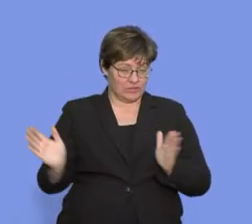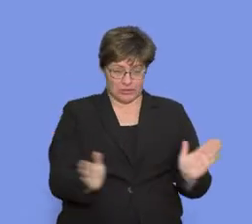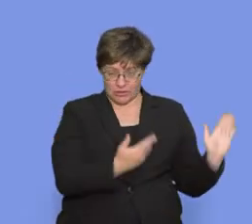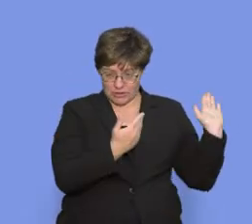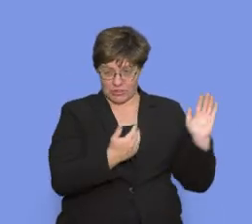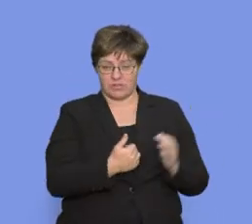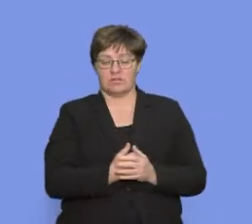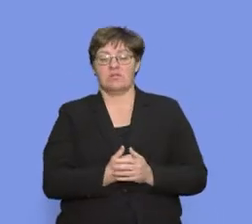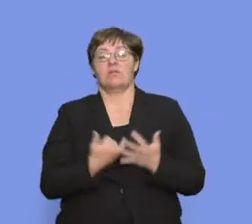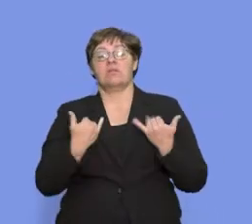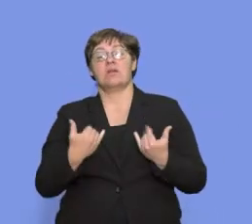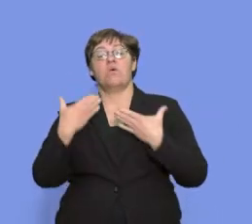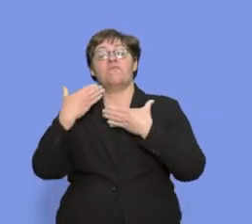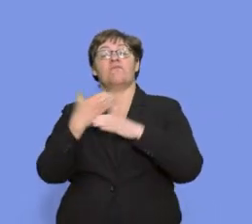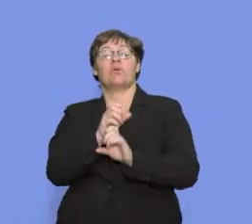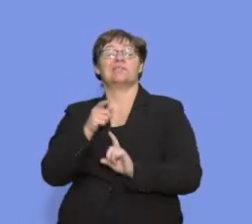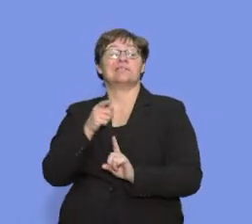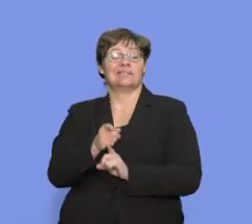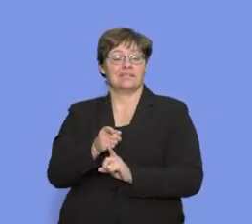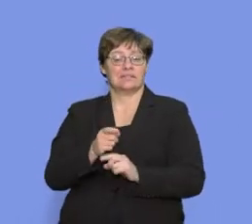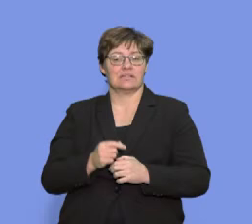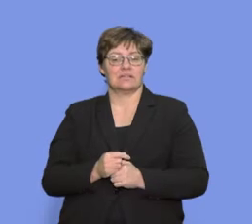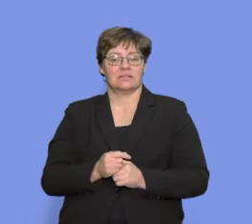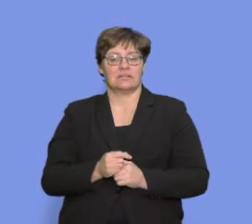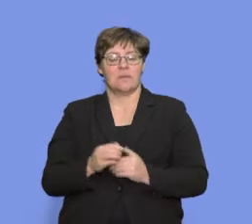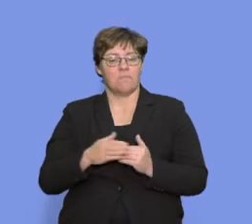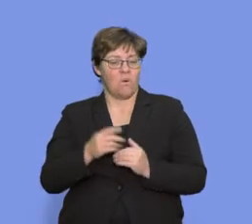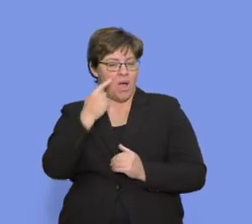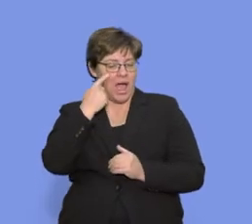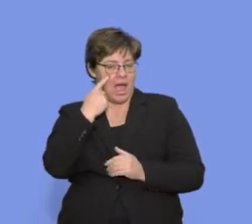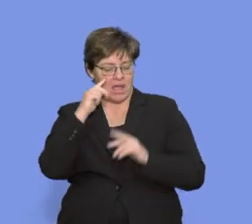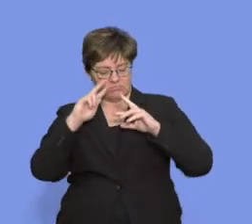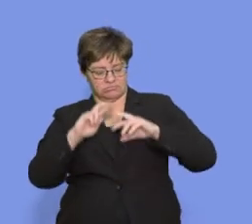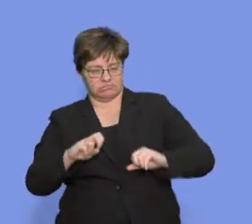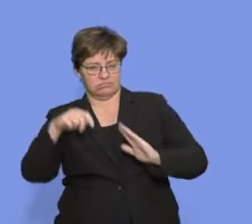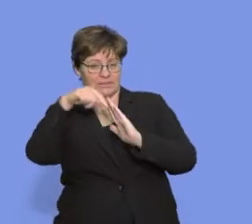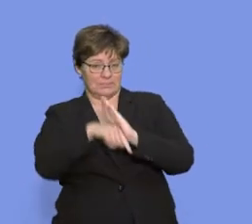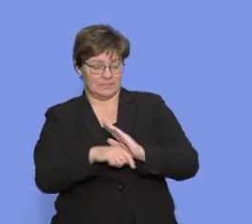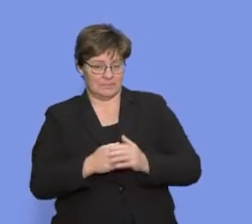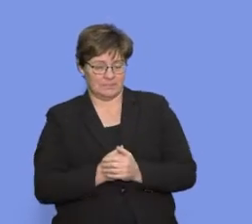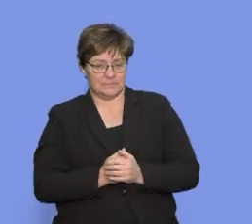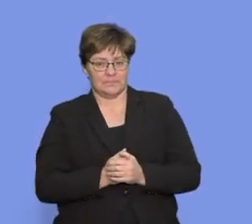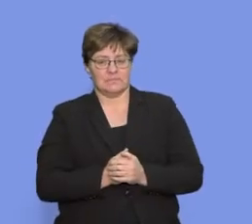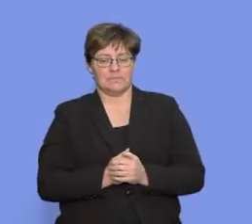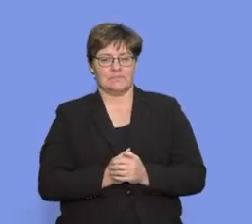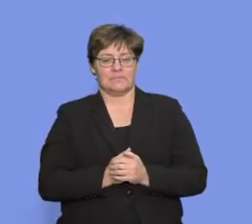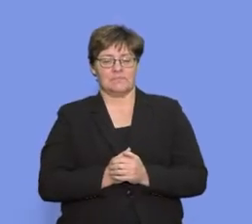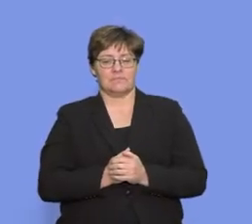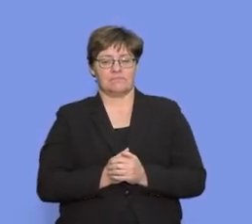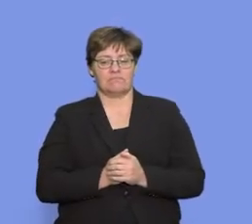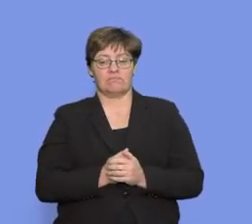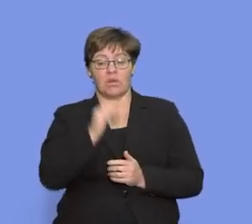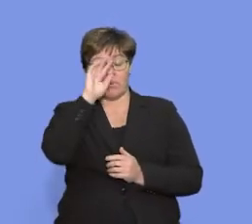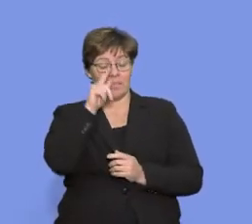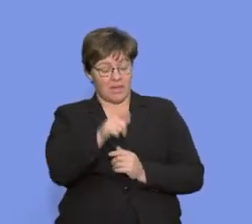already, right? And now we're going to move further with the eye. We're busy with the eye. So